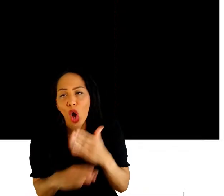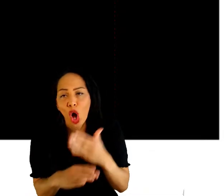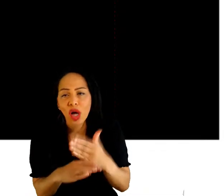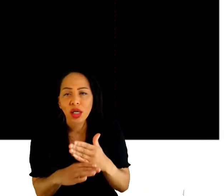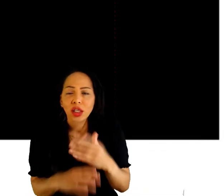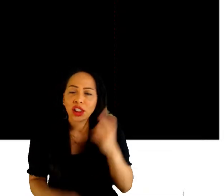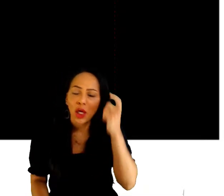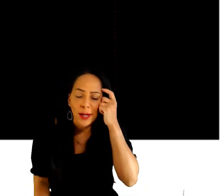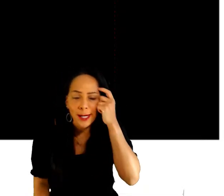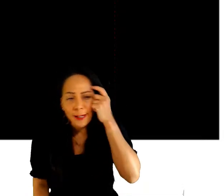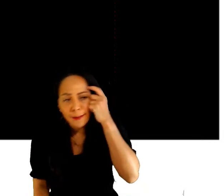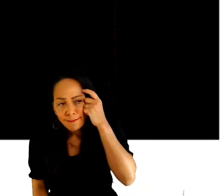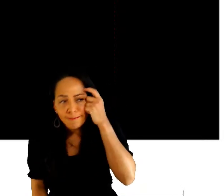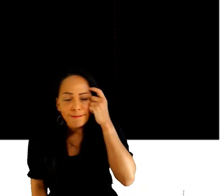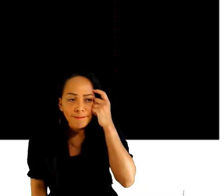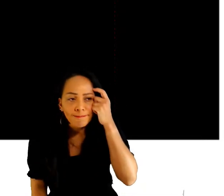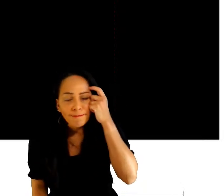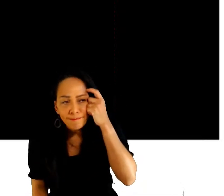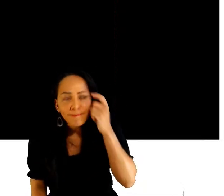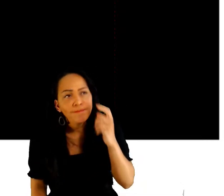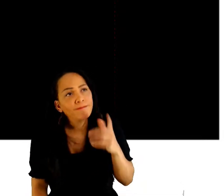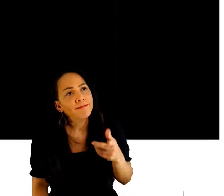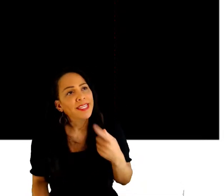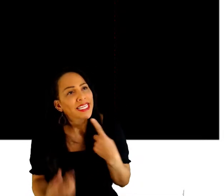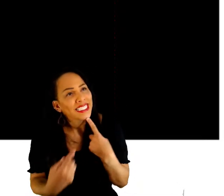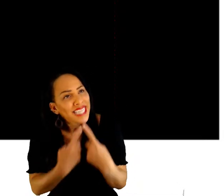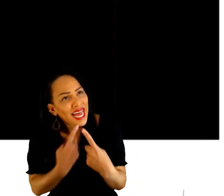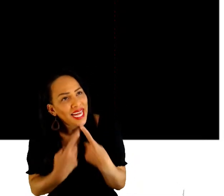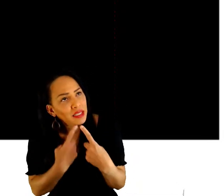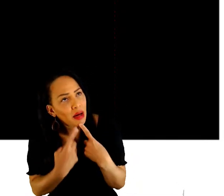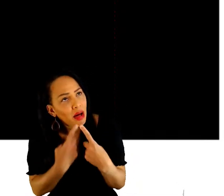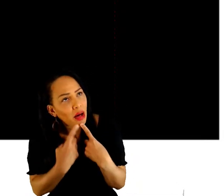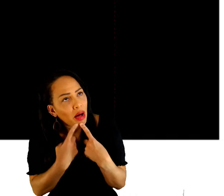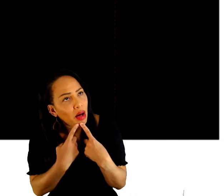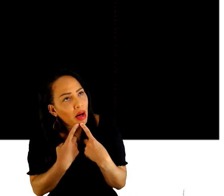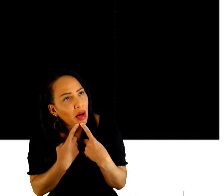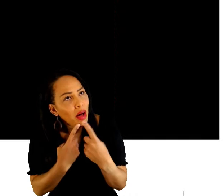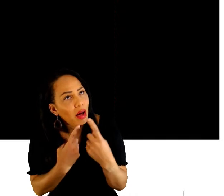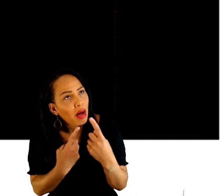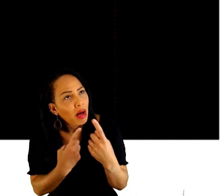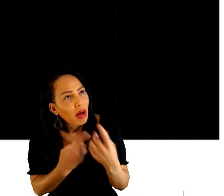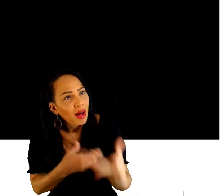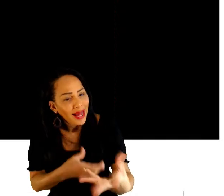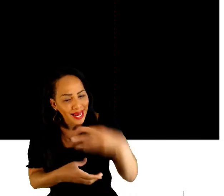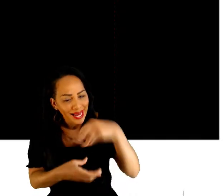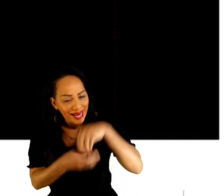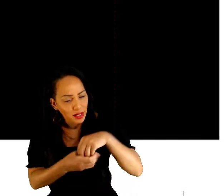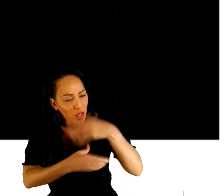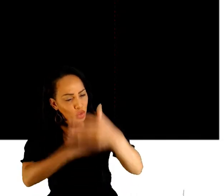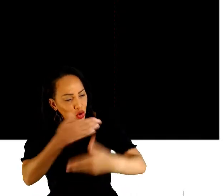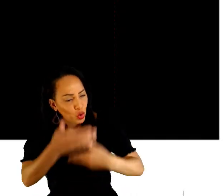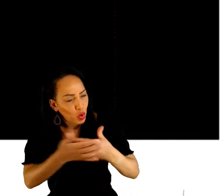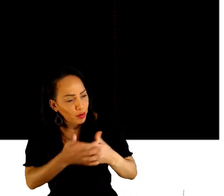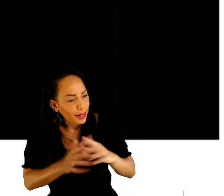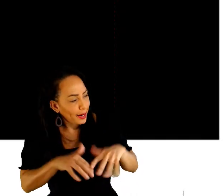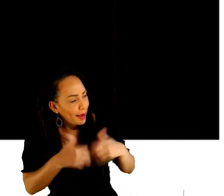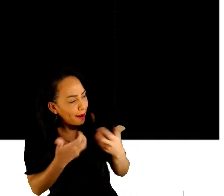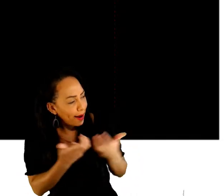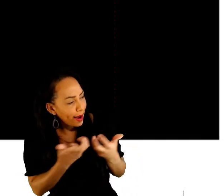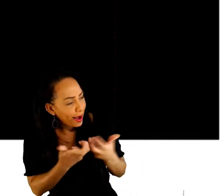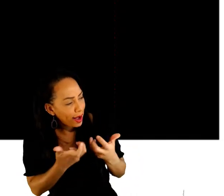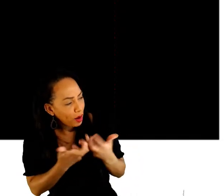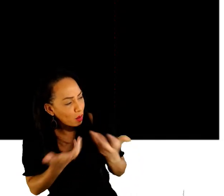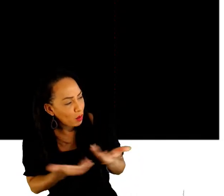be intrigued on how can data be wrapped in a story, or what does maybe it doesn't, to find the story that's inherent in